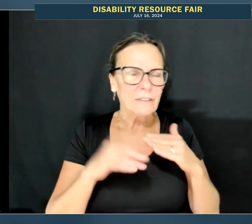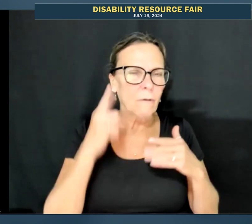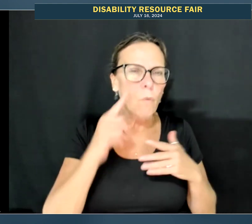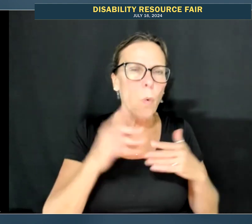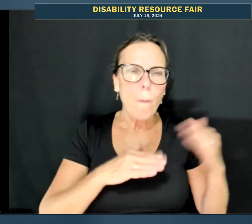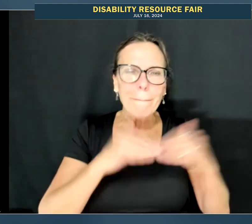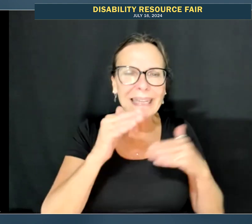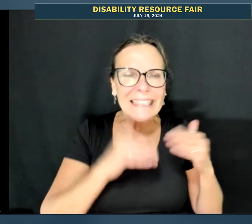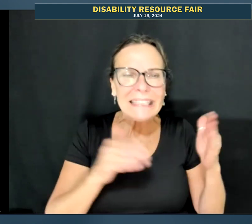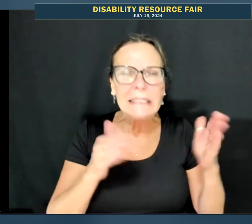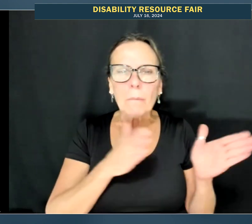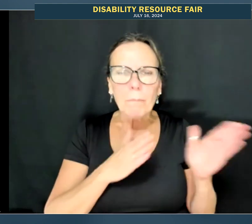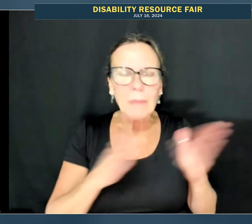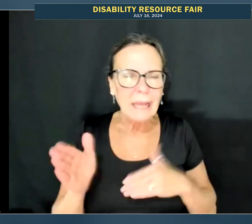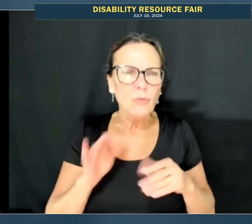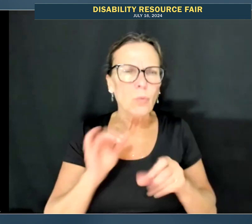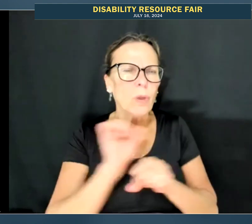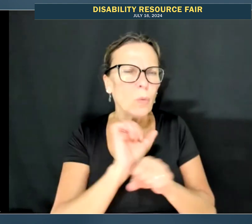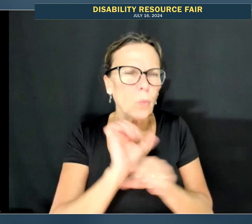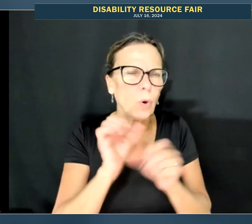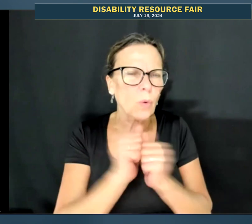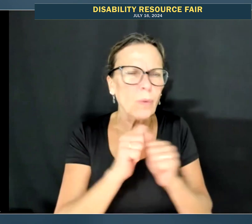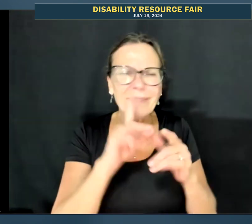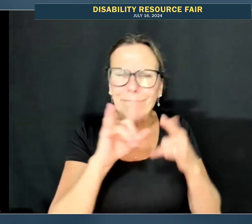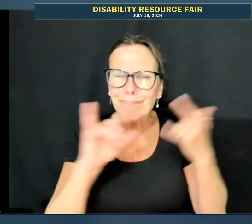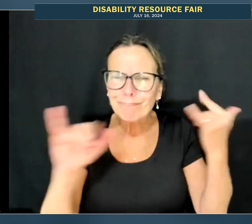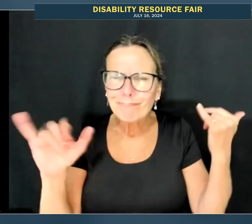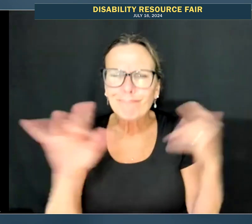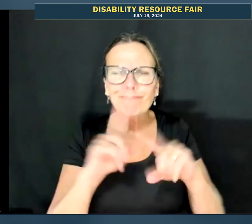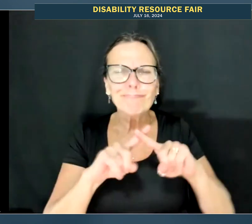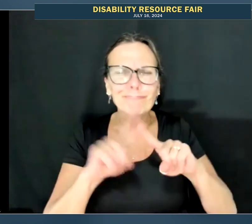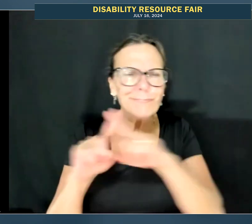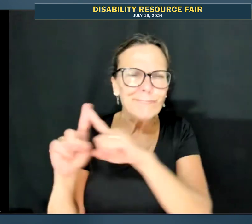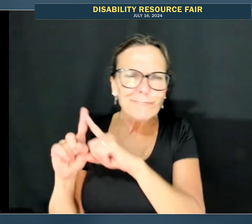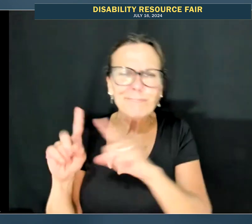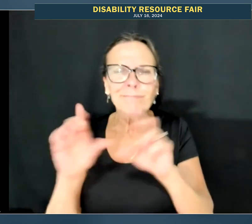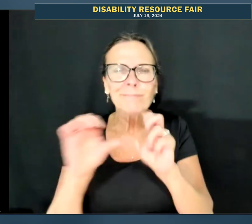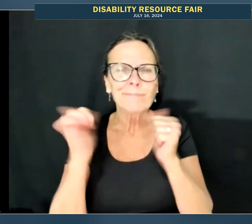work with different agencies to